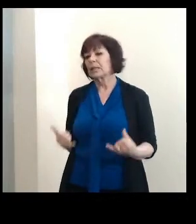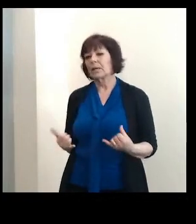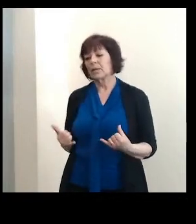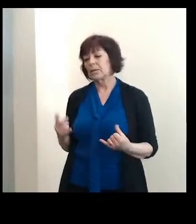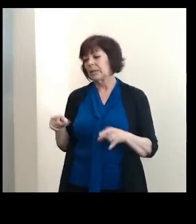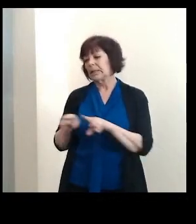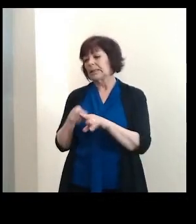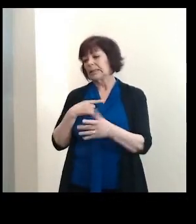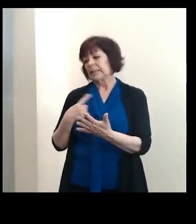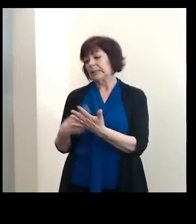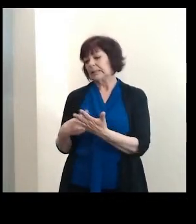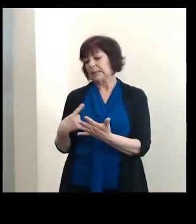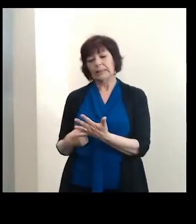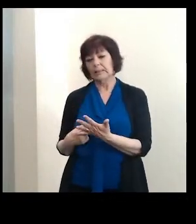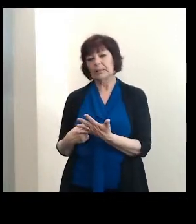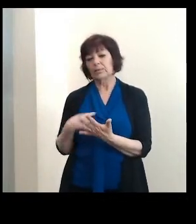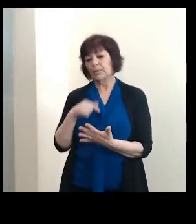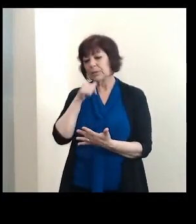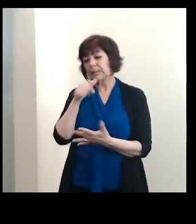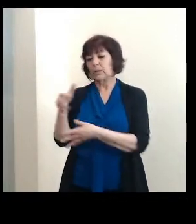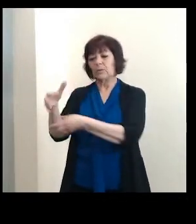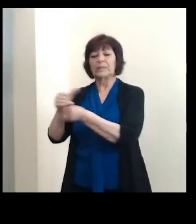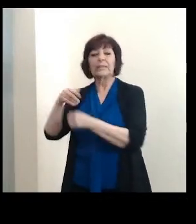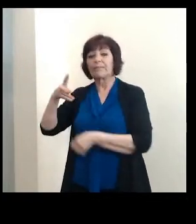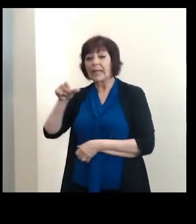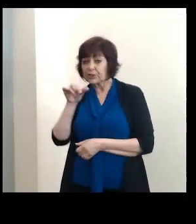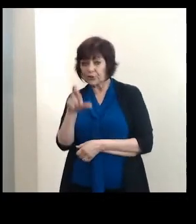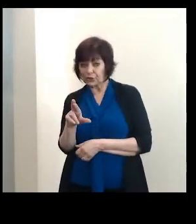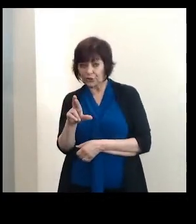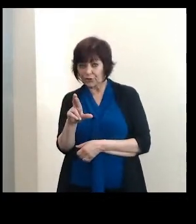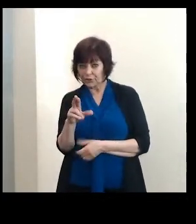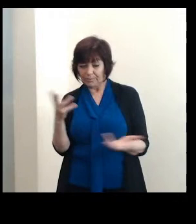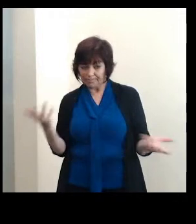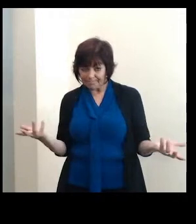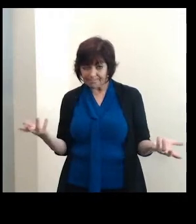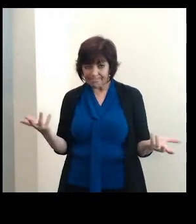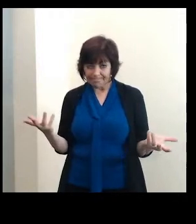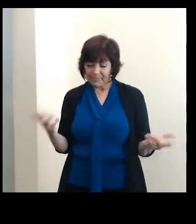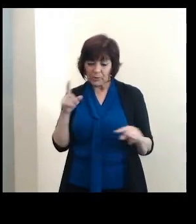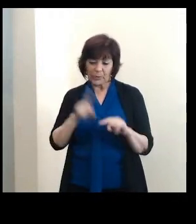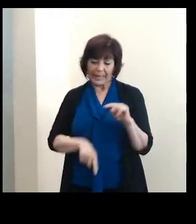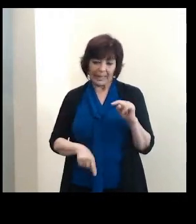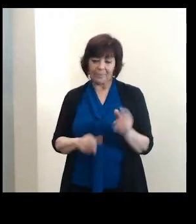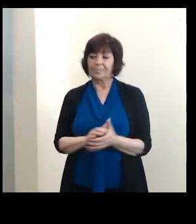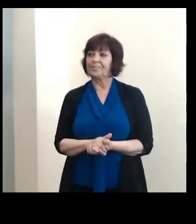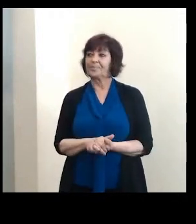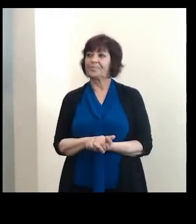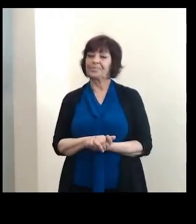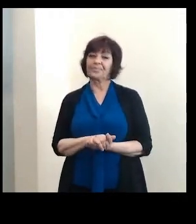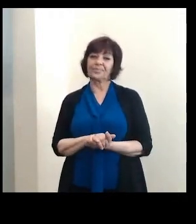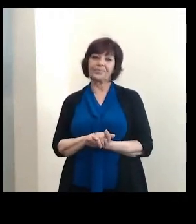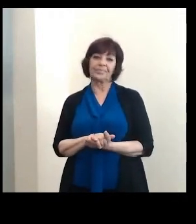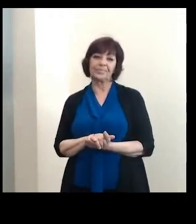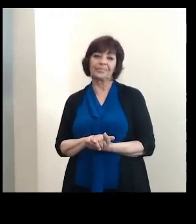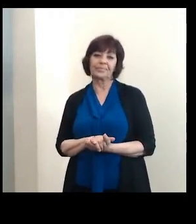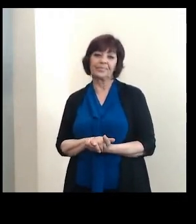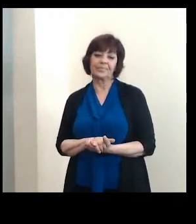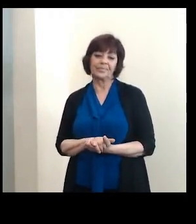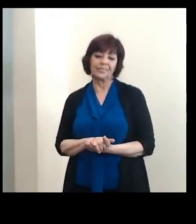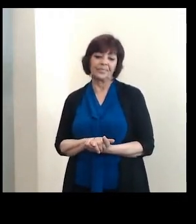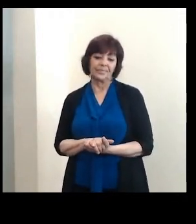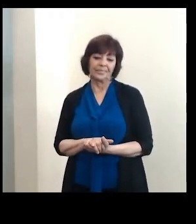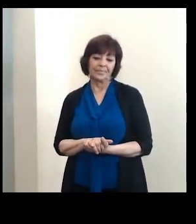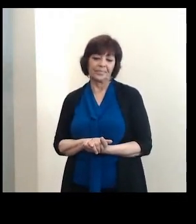discussed earlier, we are not going to be receiving the Pfizer vaccine in the next couple of weeks, so we wouldn't even have the vaccine to deliver to 16